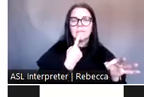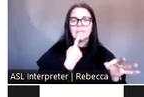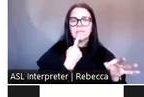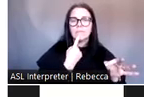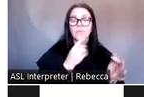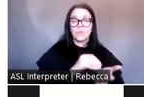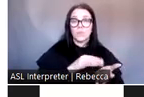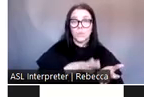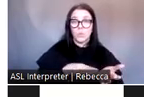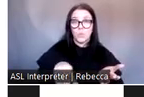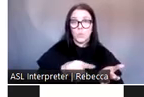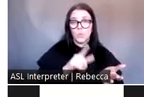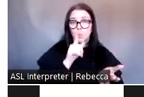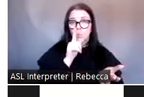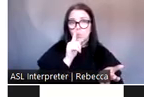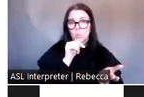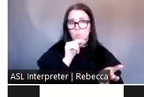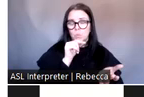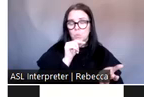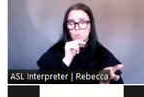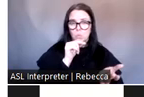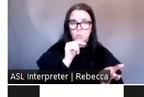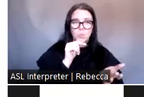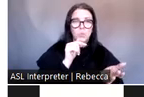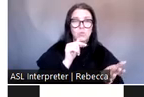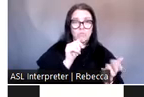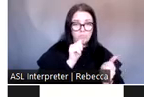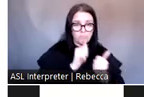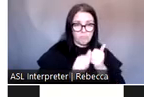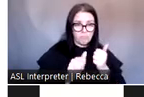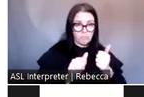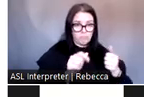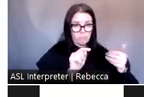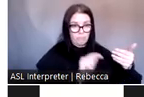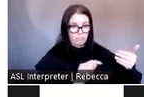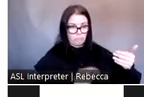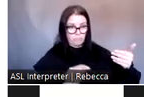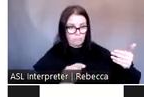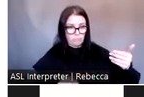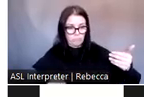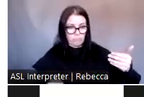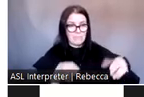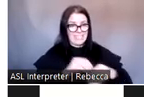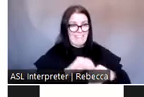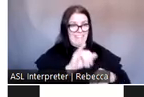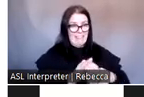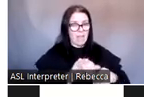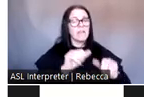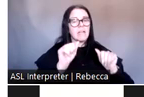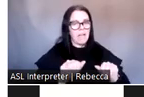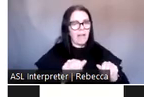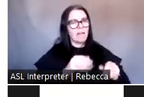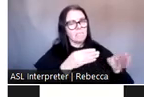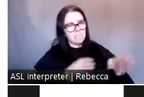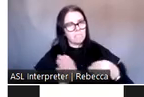students who have successfully completed the courses below in this micro-credential can continue into our Office Administration